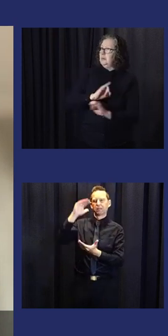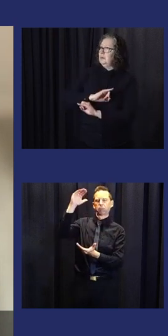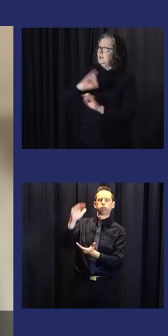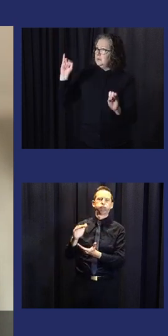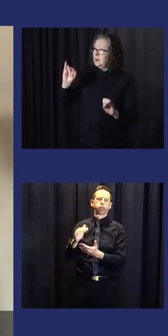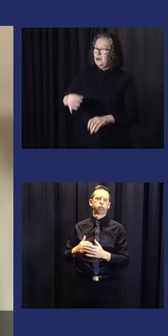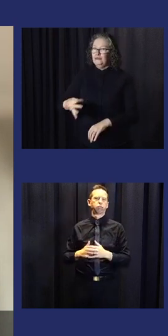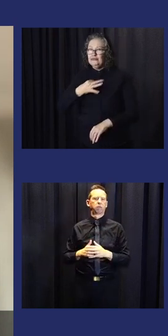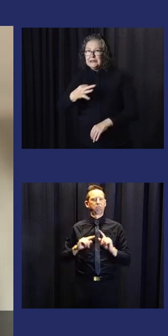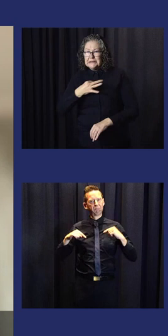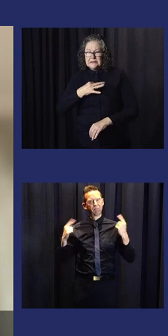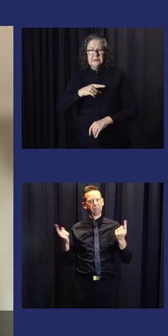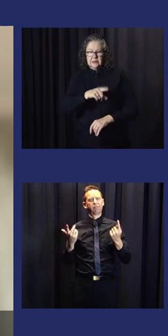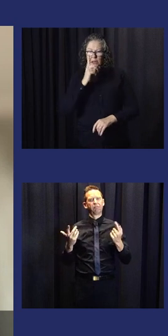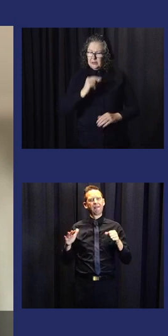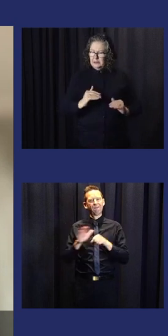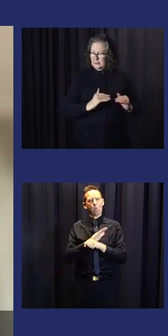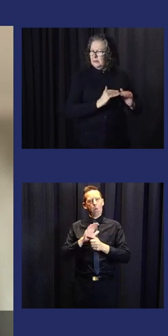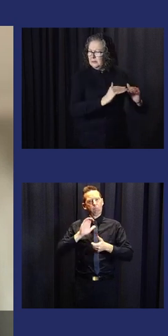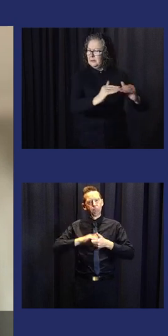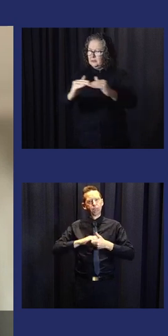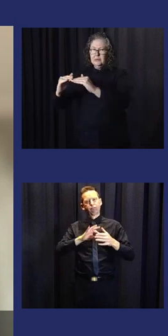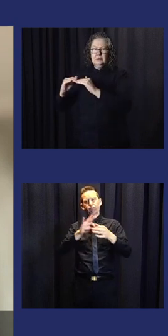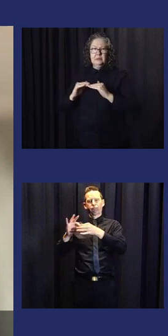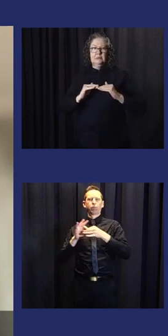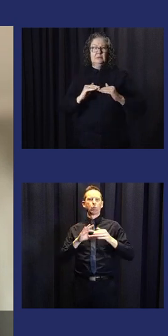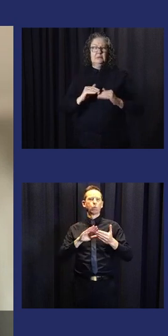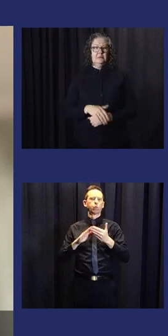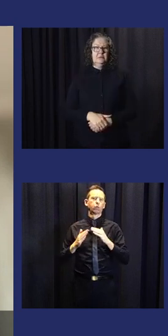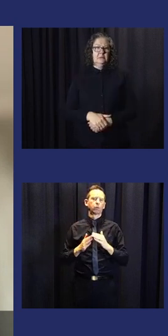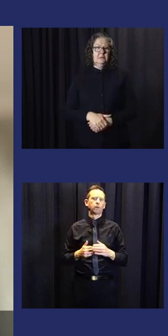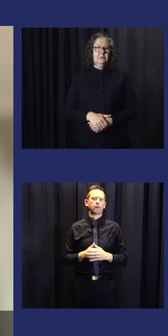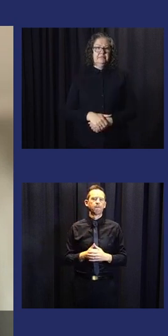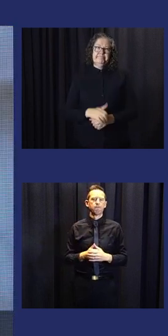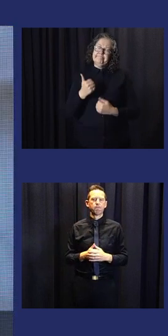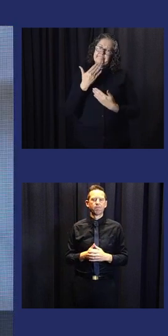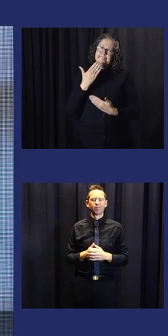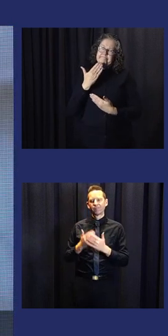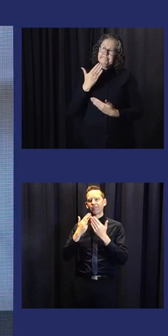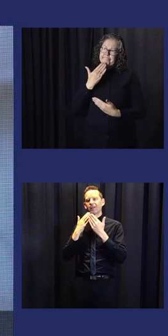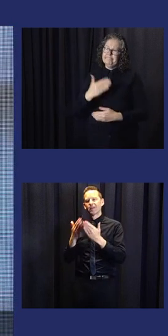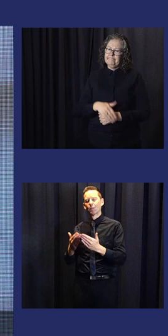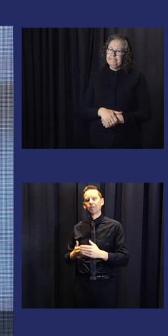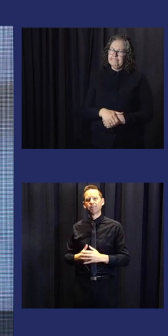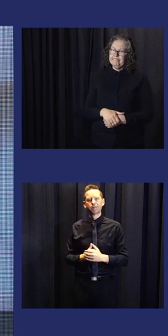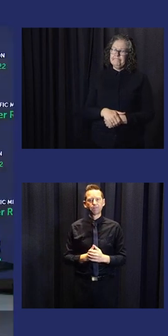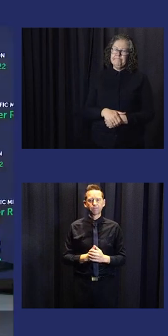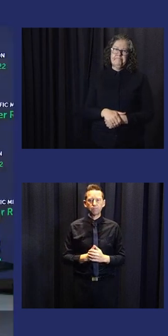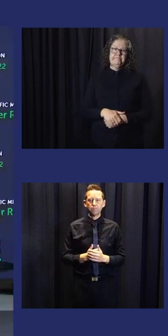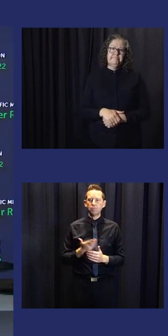that we confront as a community. Thanks so much, Rosemary.